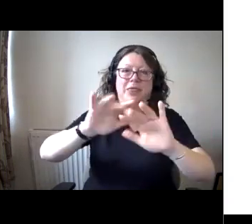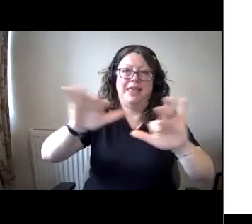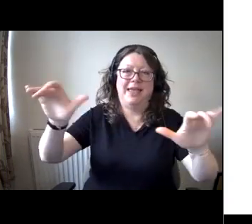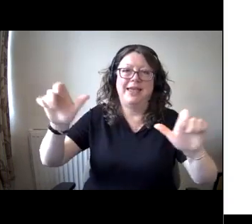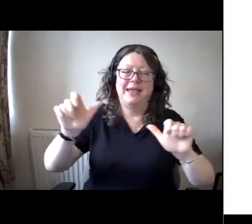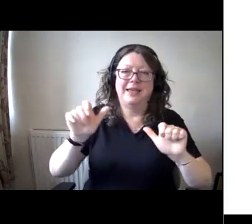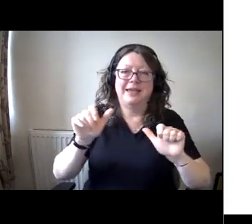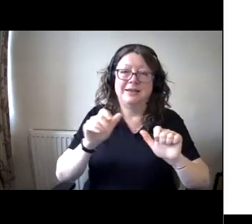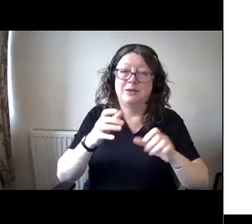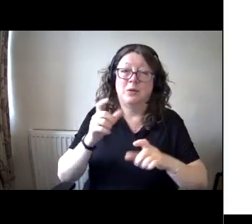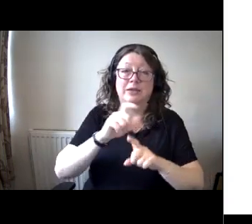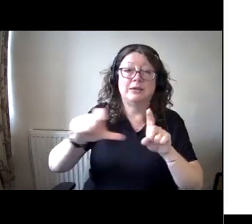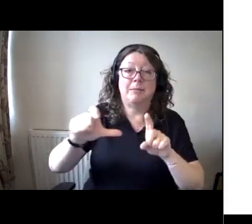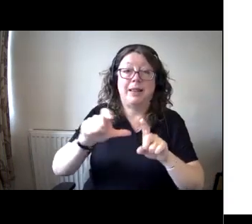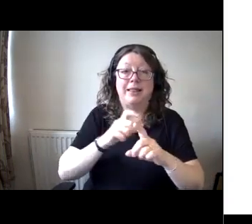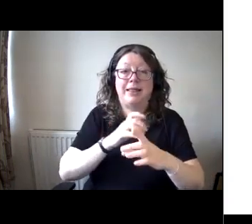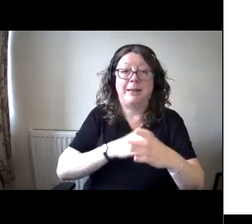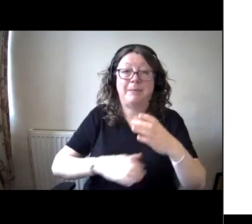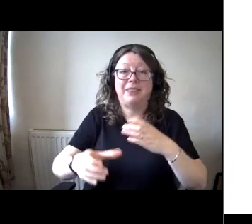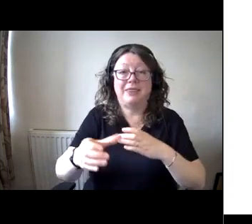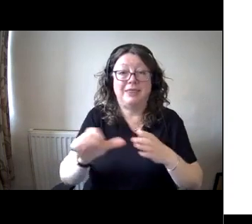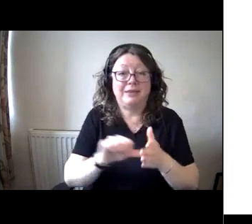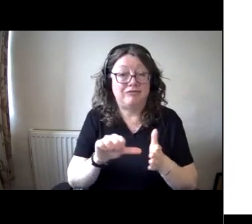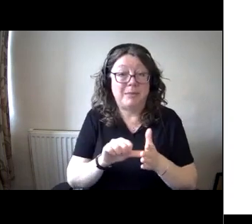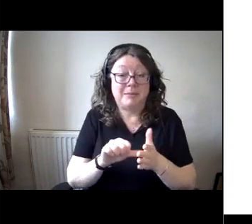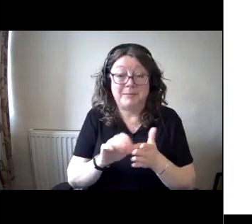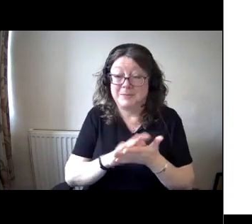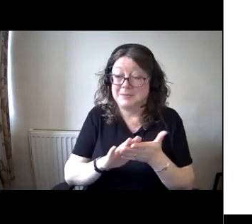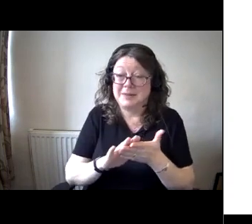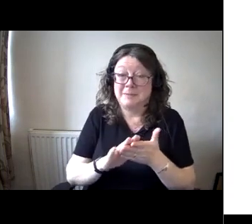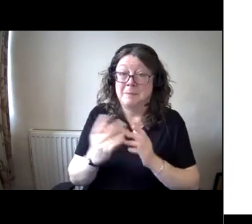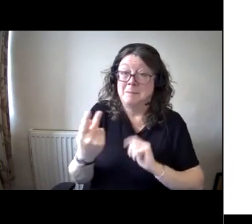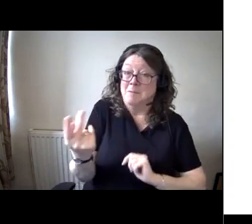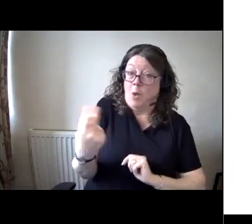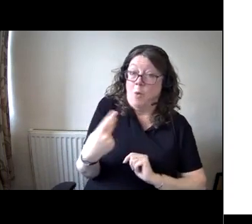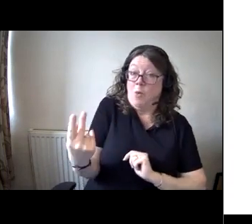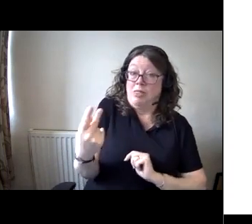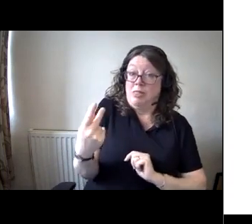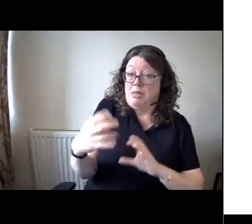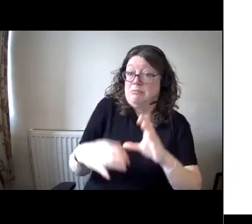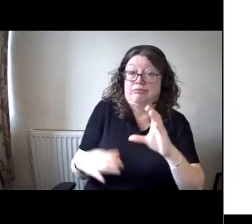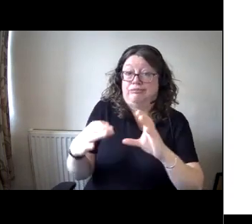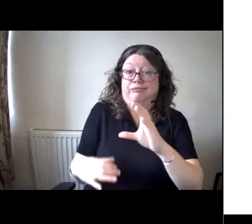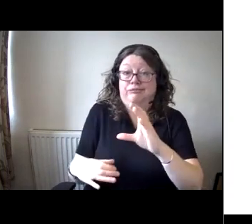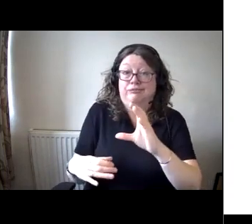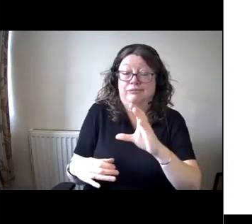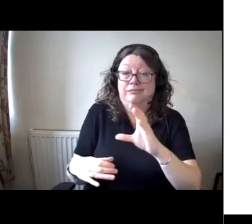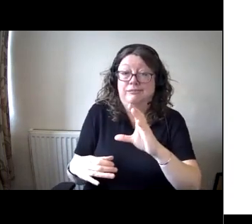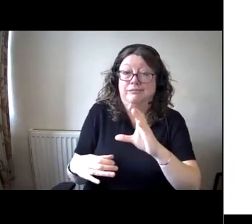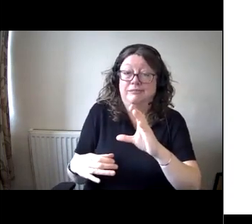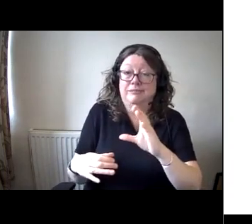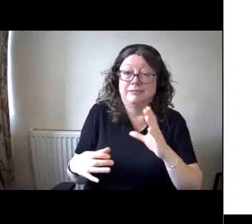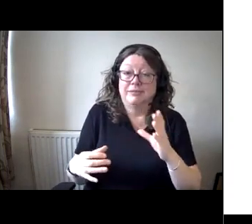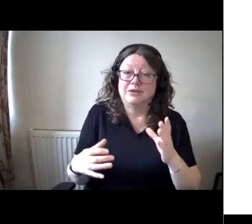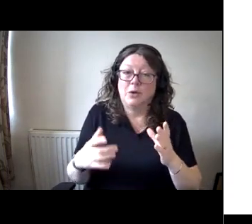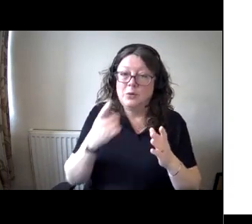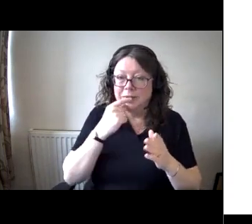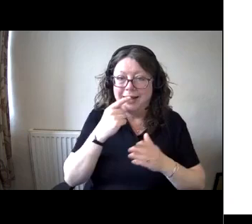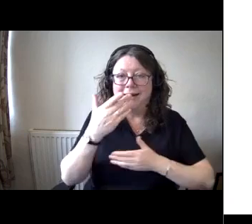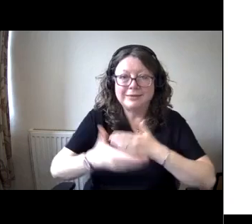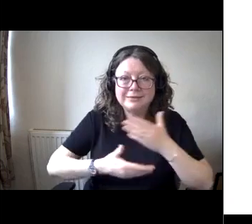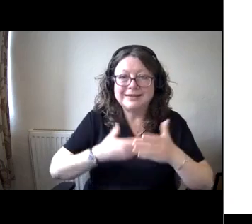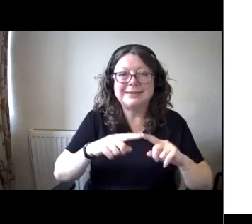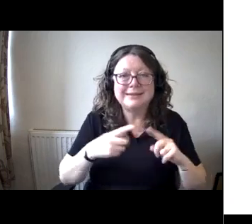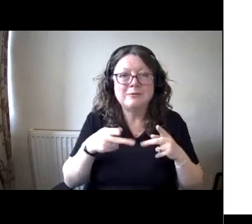can be where misunderstandings occur on both sides. So just being a little bit more descriptive with what we're